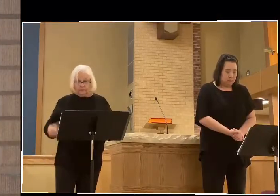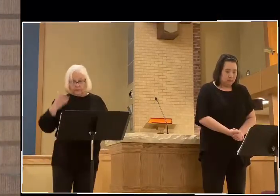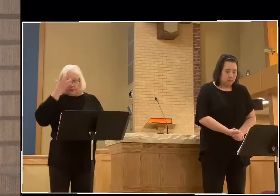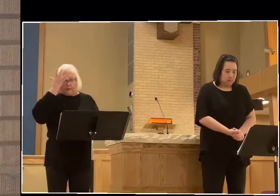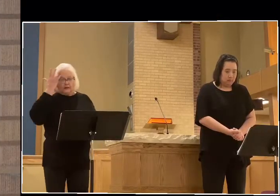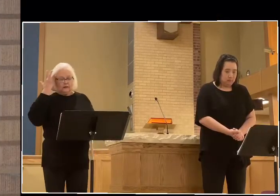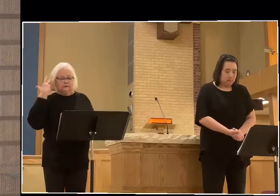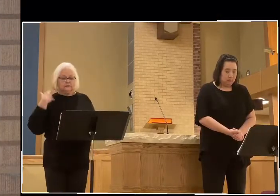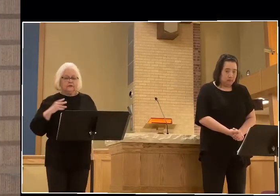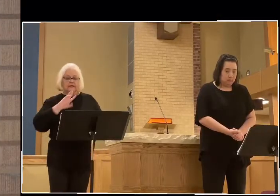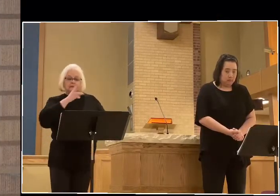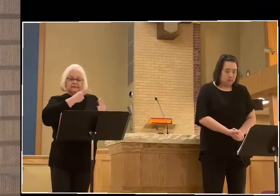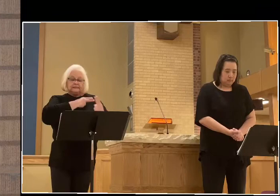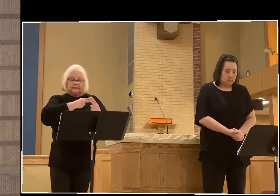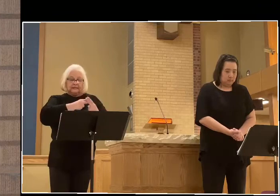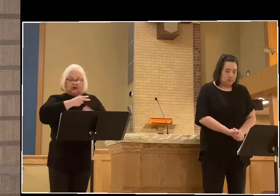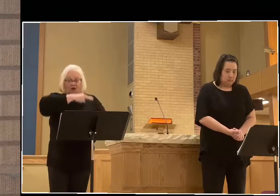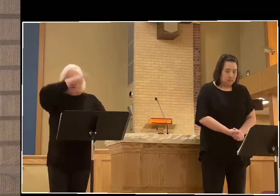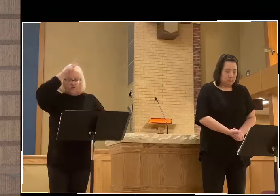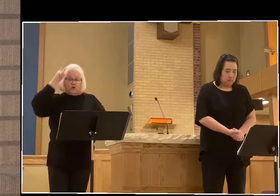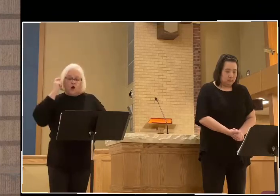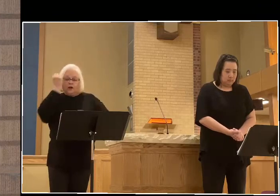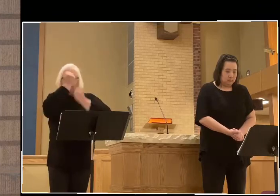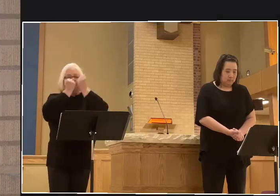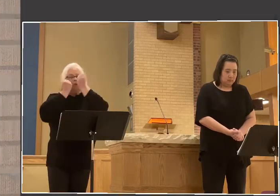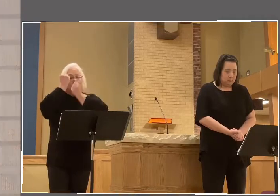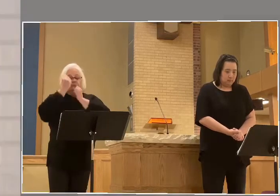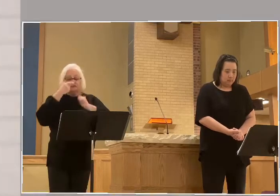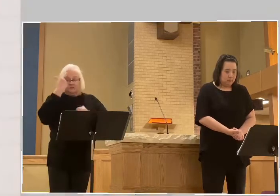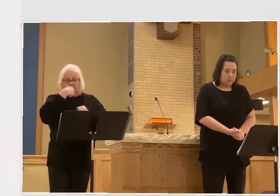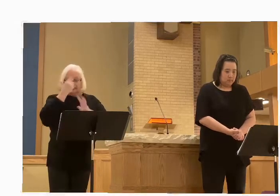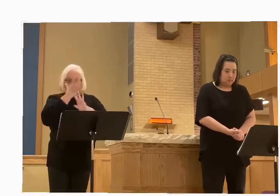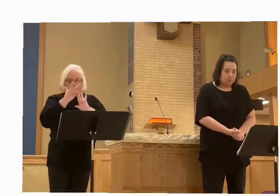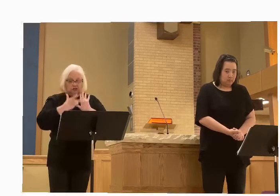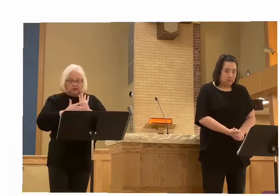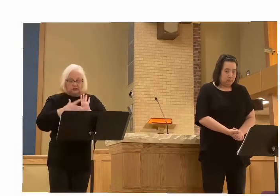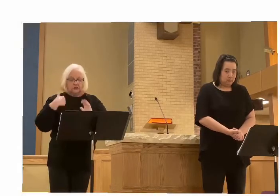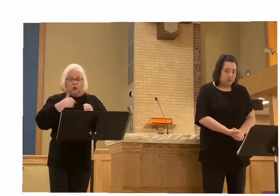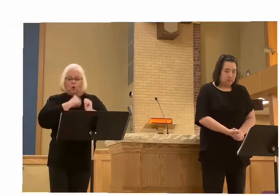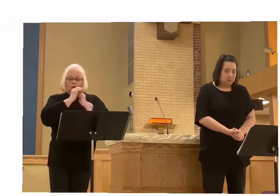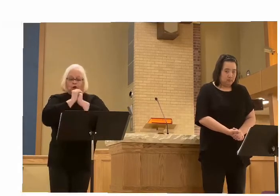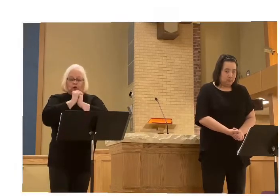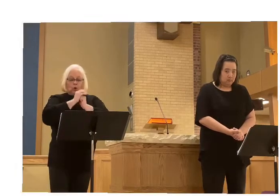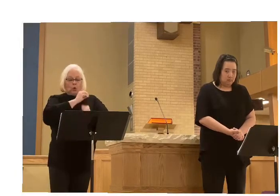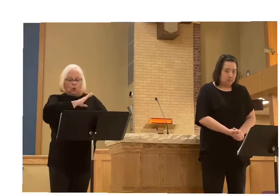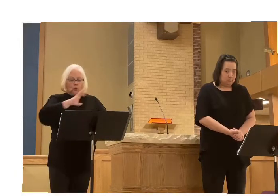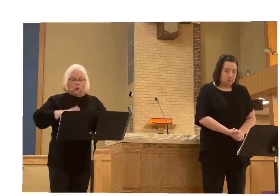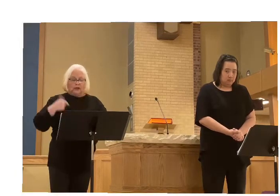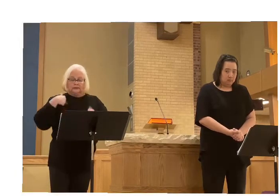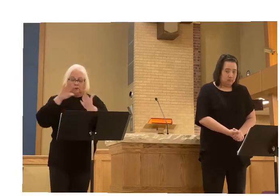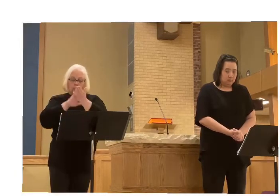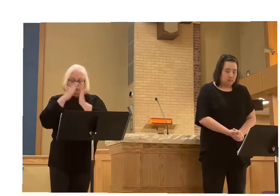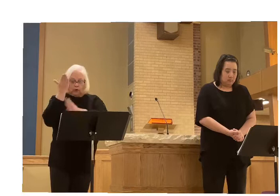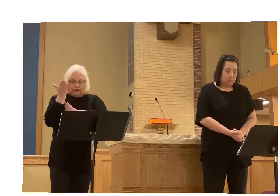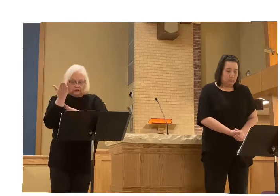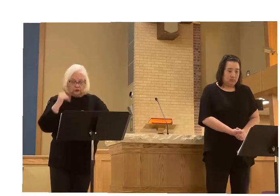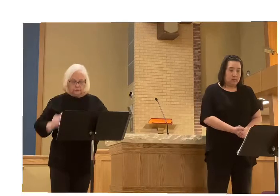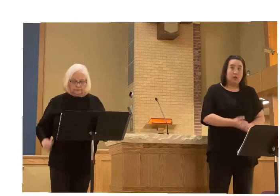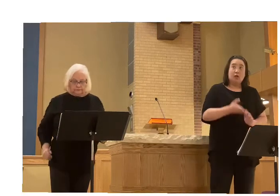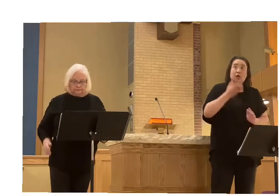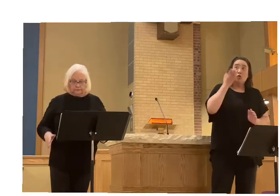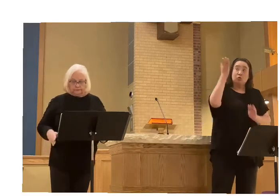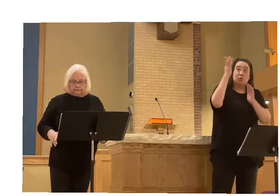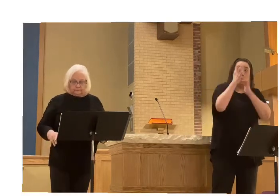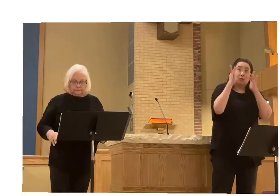The sixth station, Veronica wipes the face of Jesus. We adore you, O Christ, and we praise you. Because by your